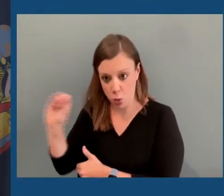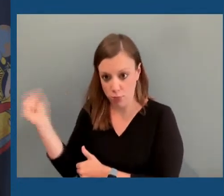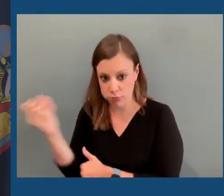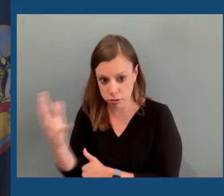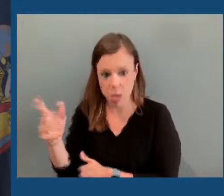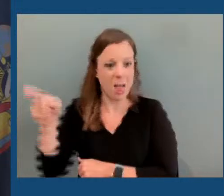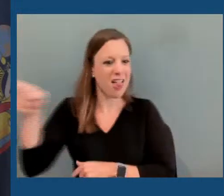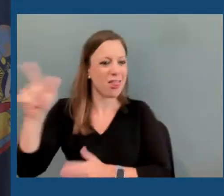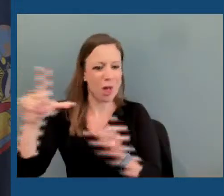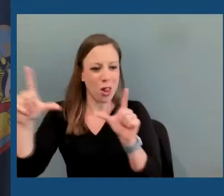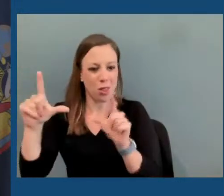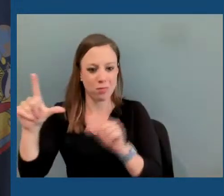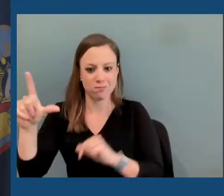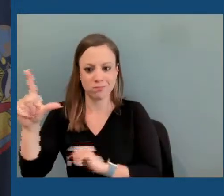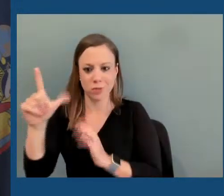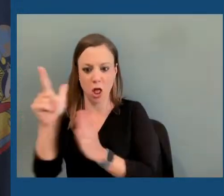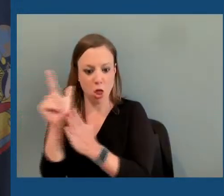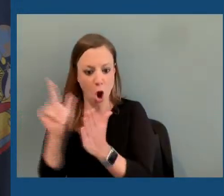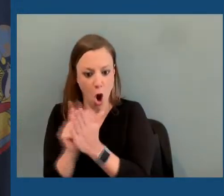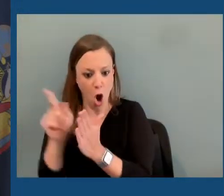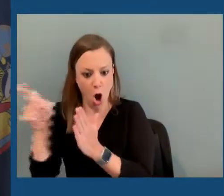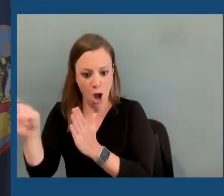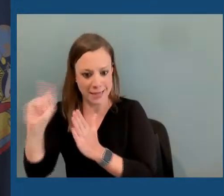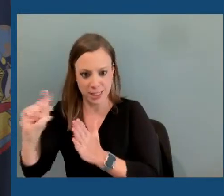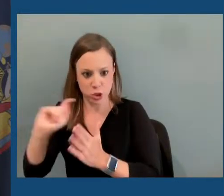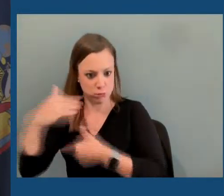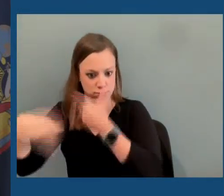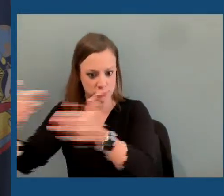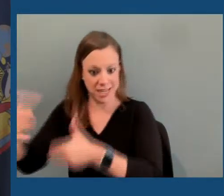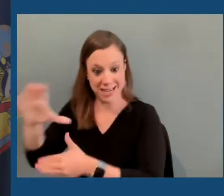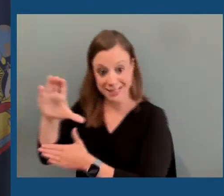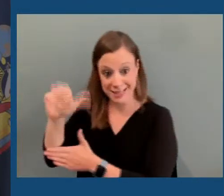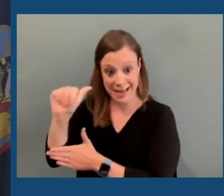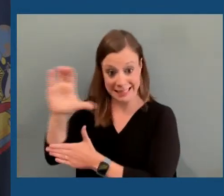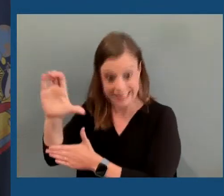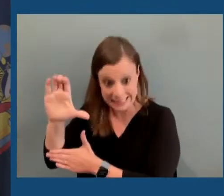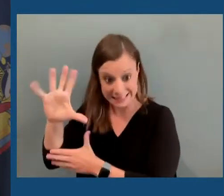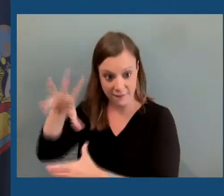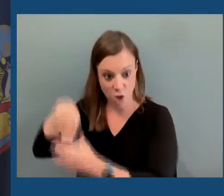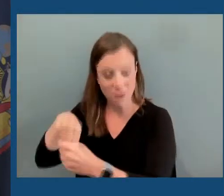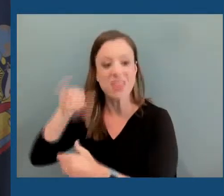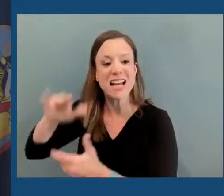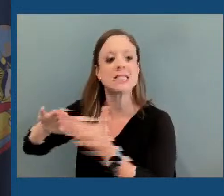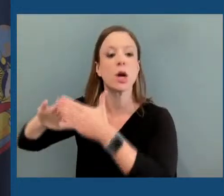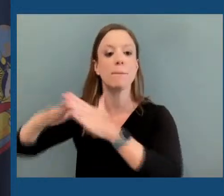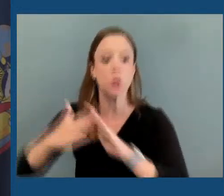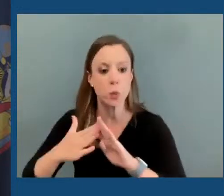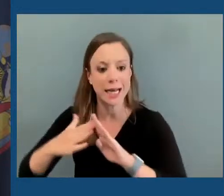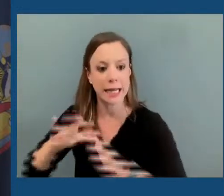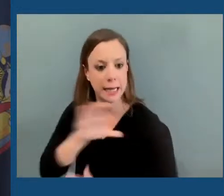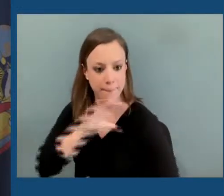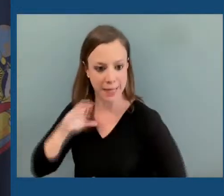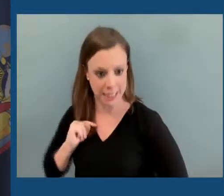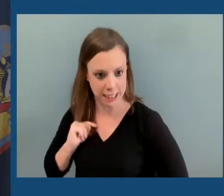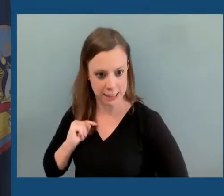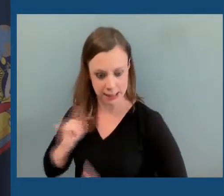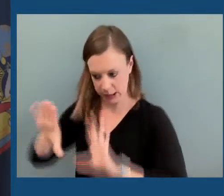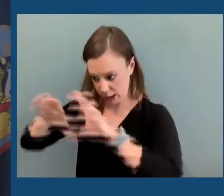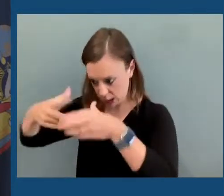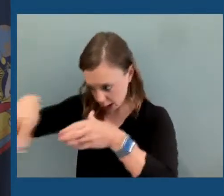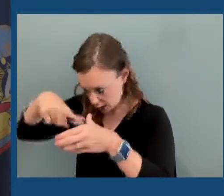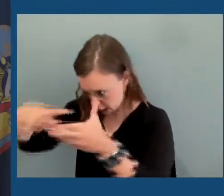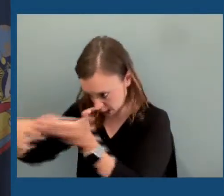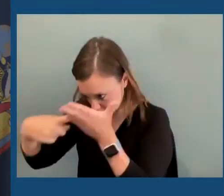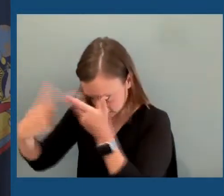That means there has to be CACs involved, these community committees that are heavily involved. The timing of those, do they go first, do they